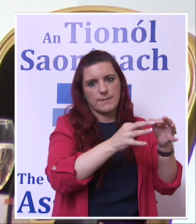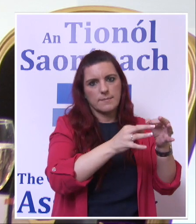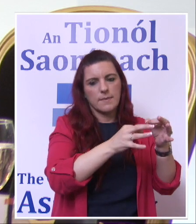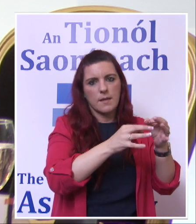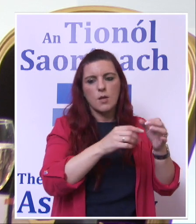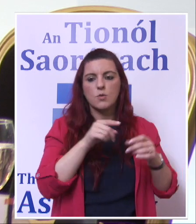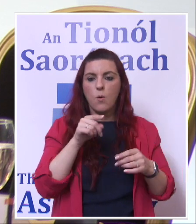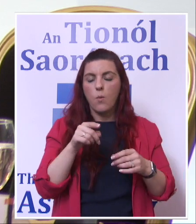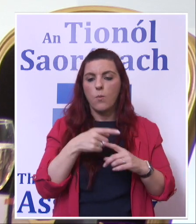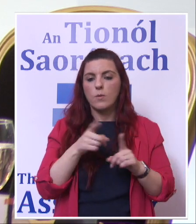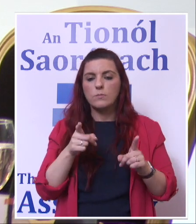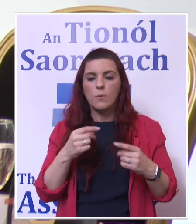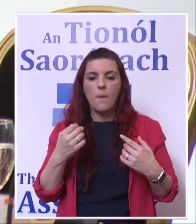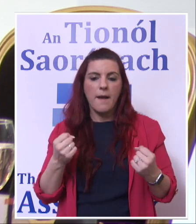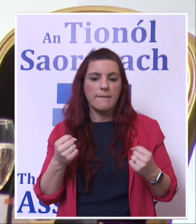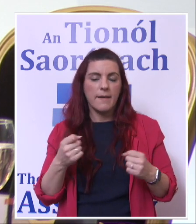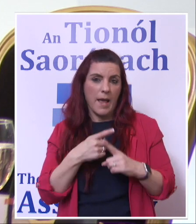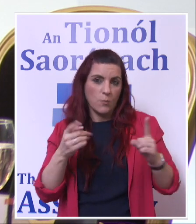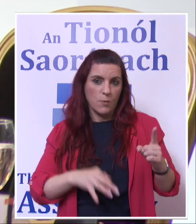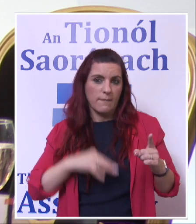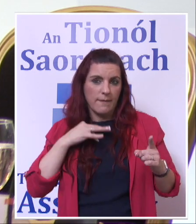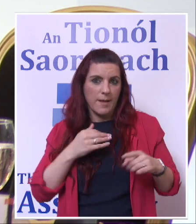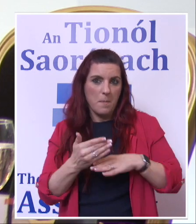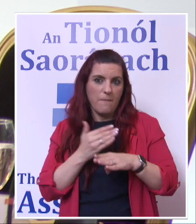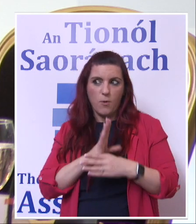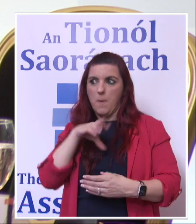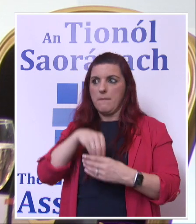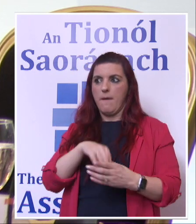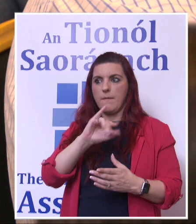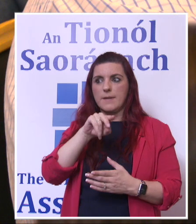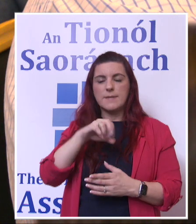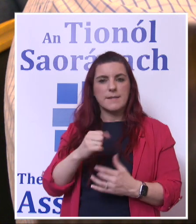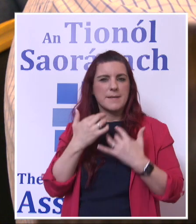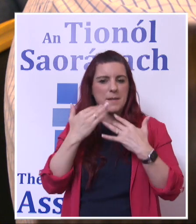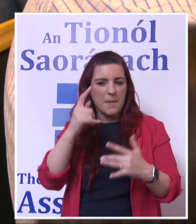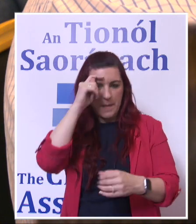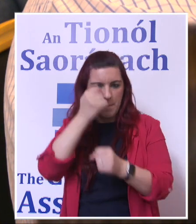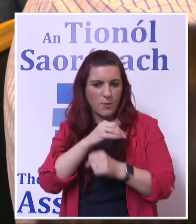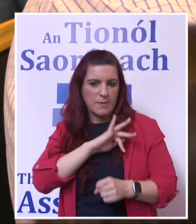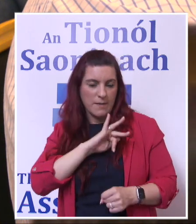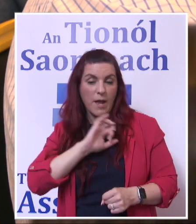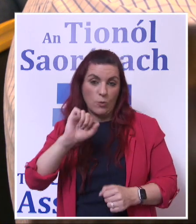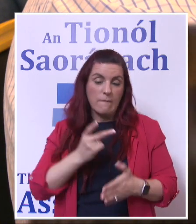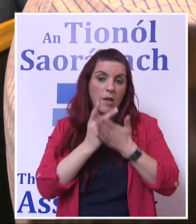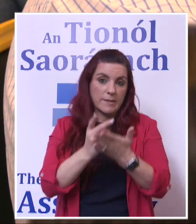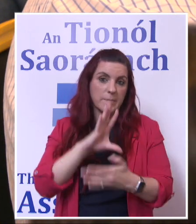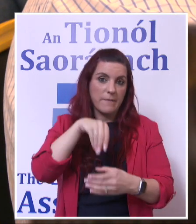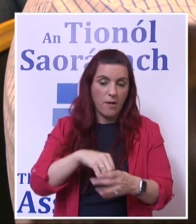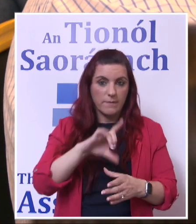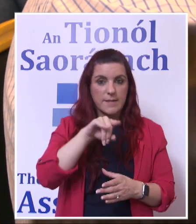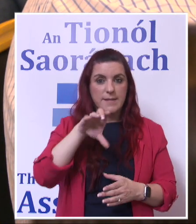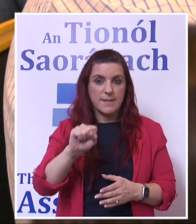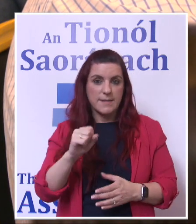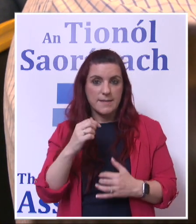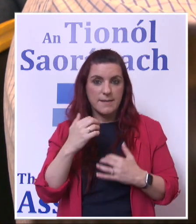How would you have felt before you got involved in the Citizens' Assembly? I suppose the fact that you volunteered to be in the Citizens' Assembly is indicative